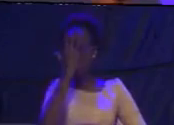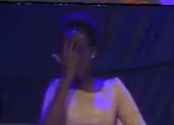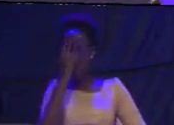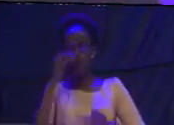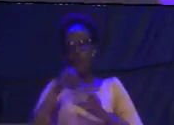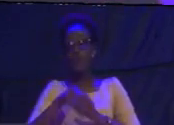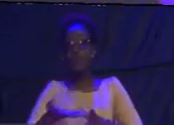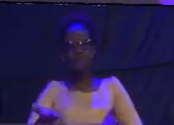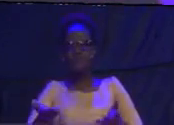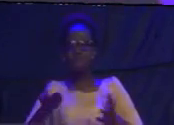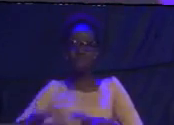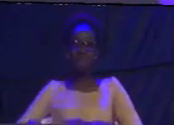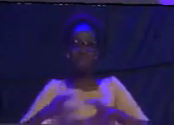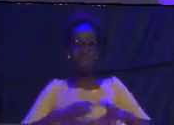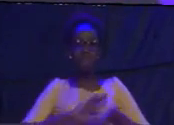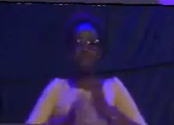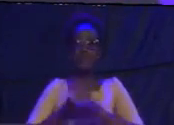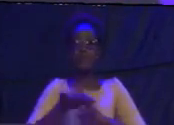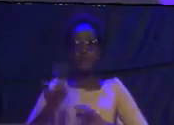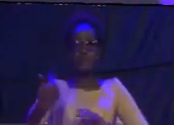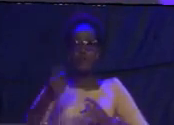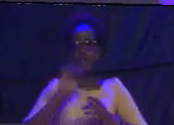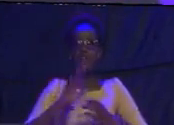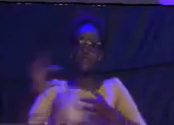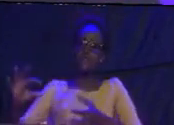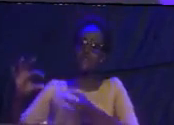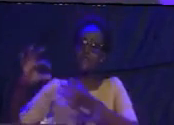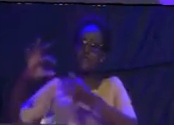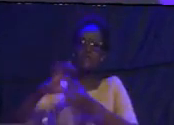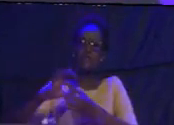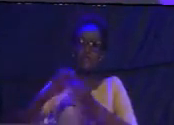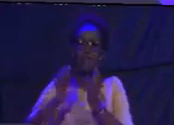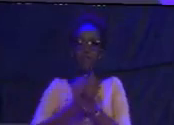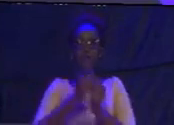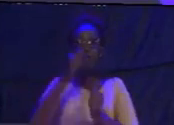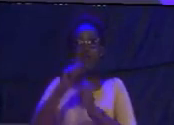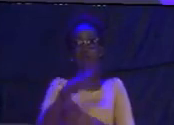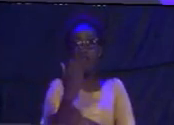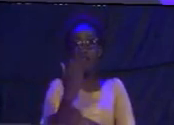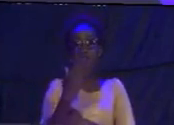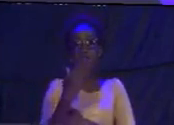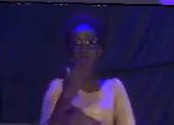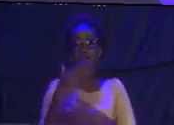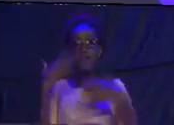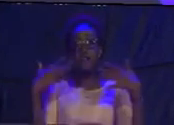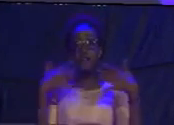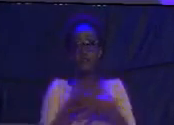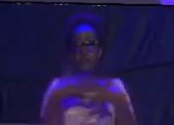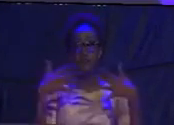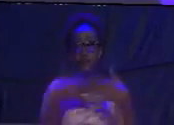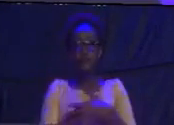Your disgrace will go away. Your fellowship with God, if you fear